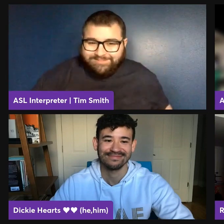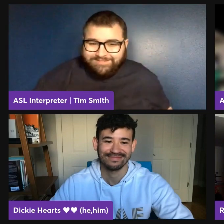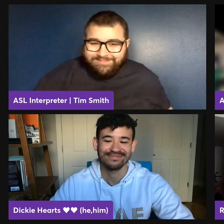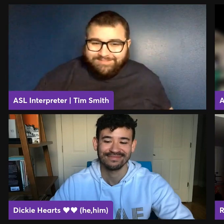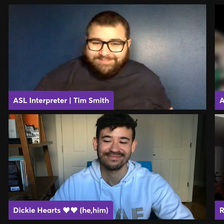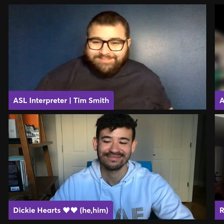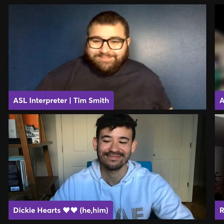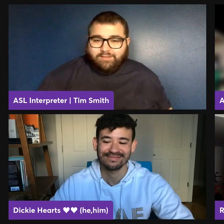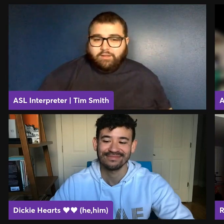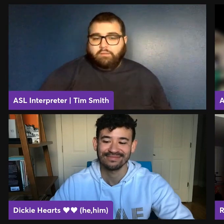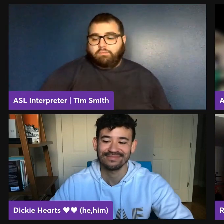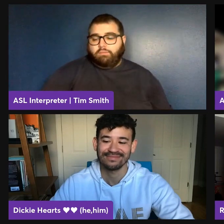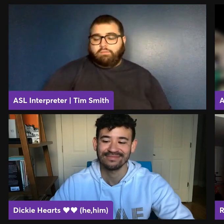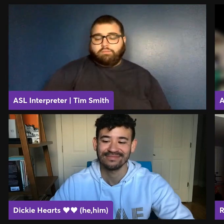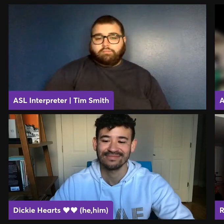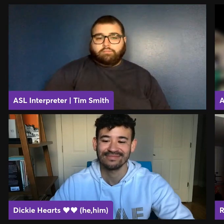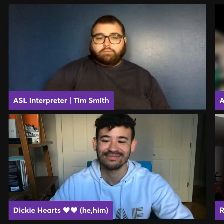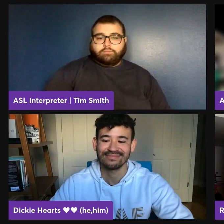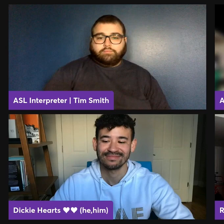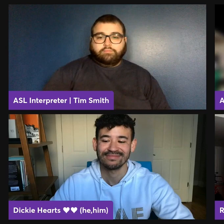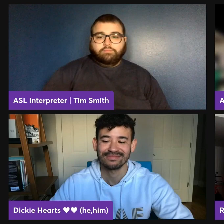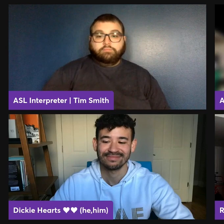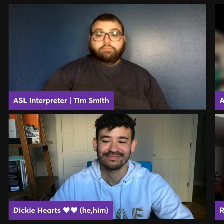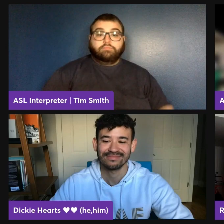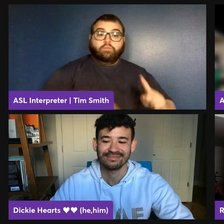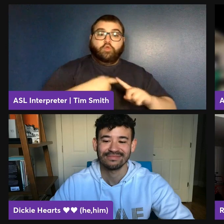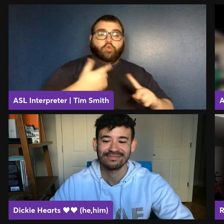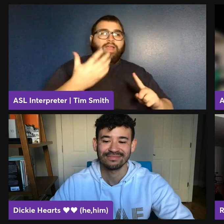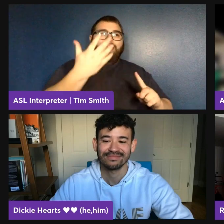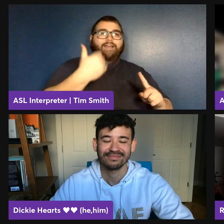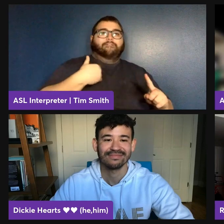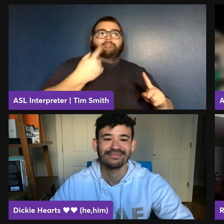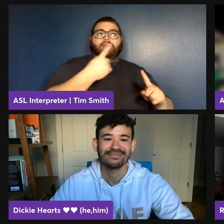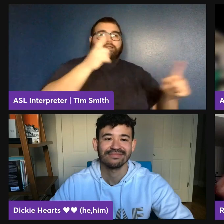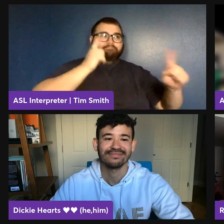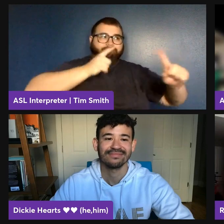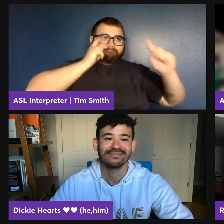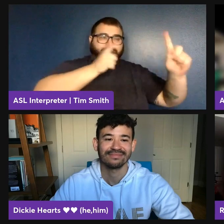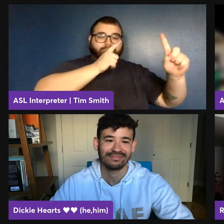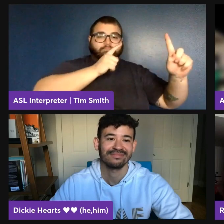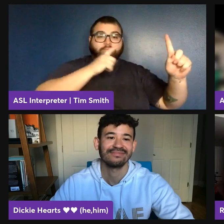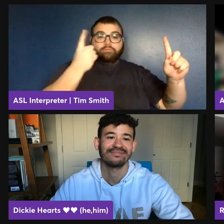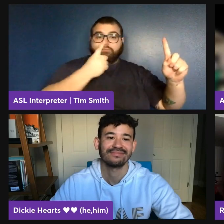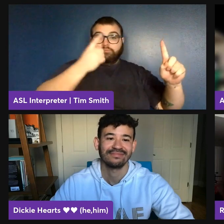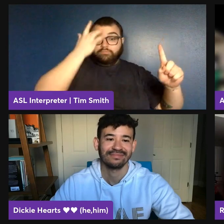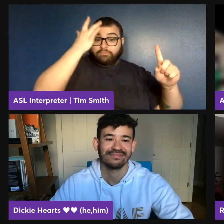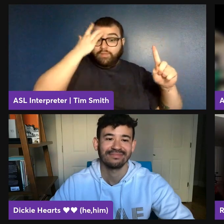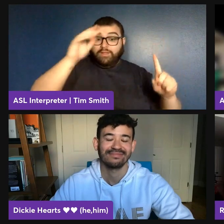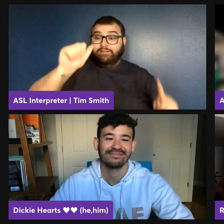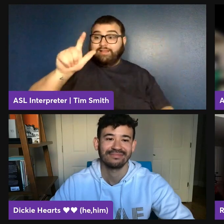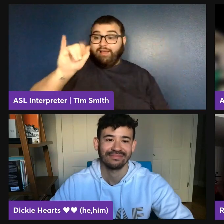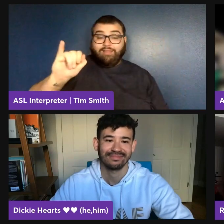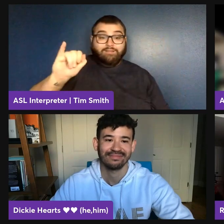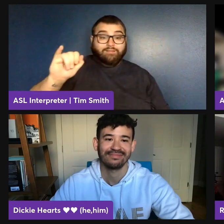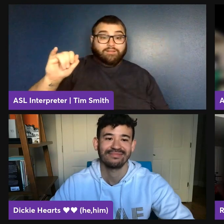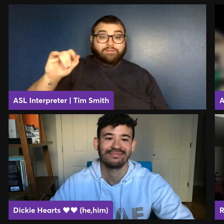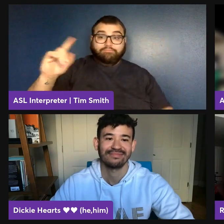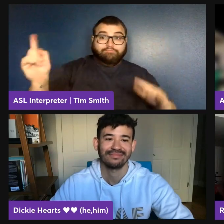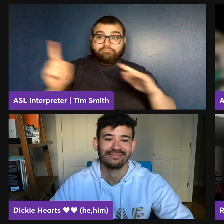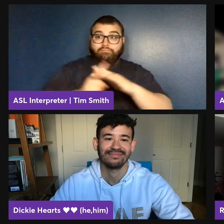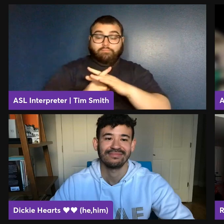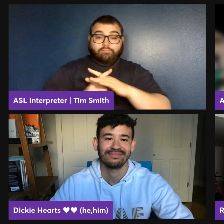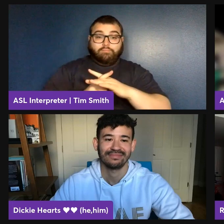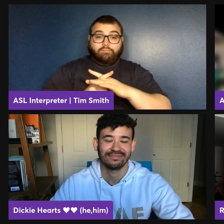like, when you have that benchmark to look to, and then somebody as brilliant as Ali comes along in a show that